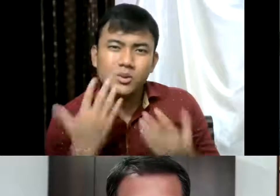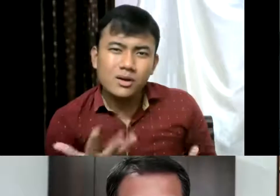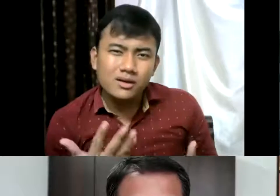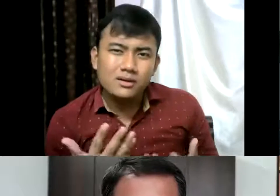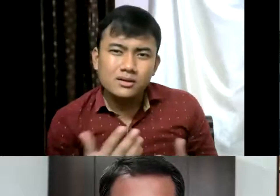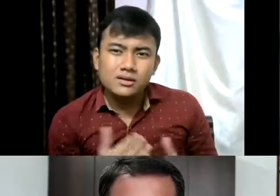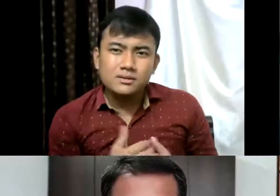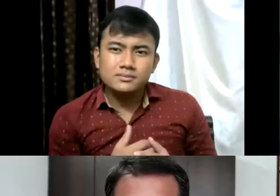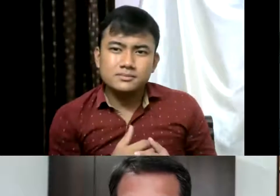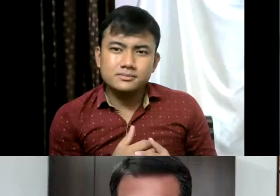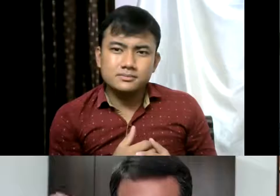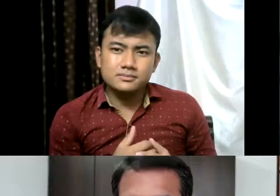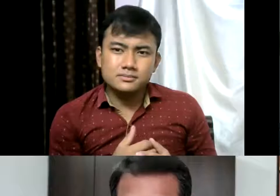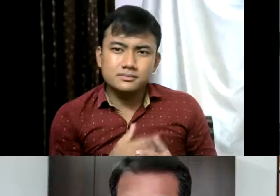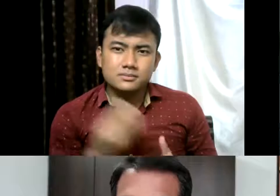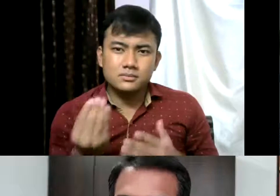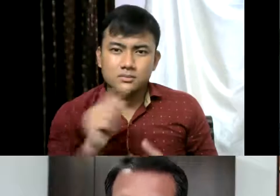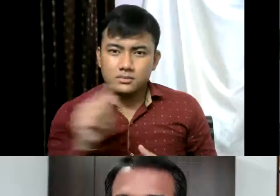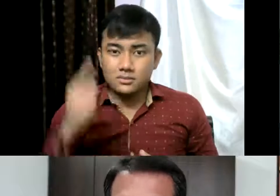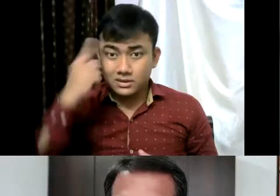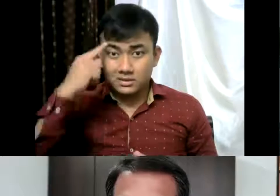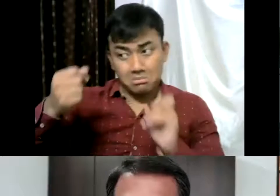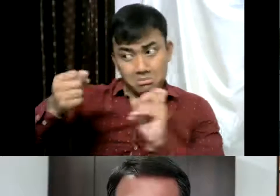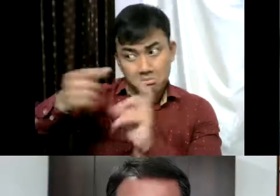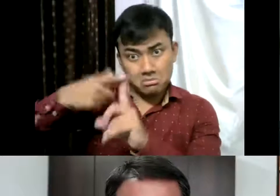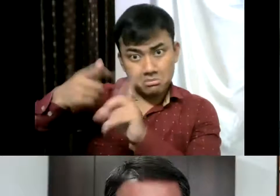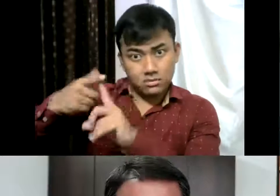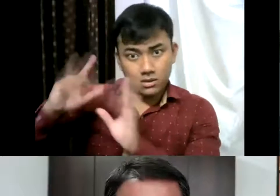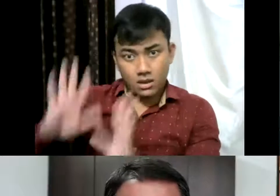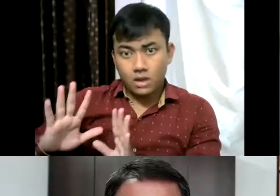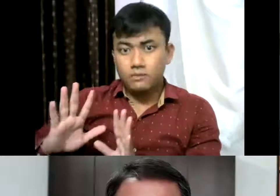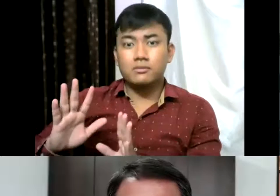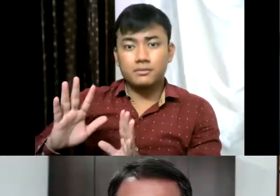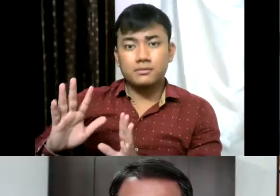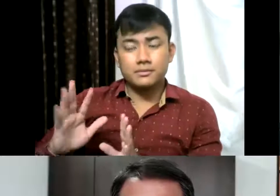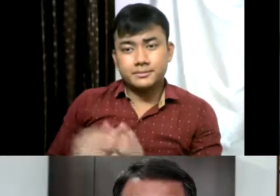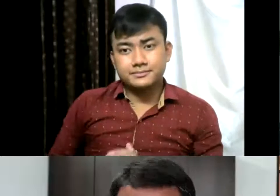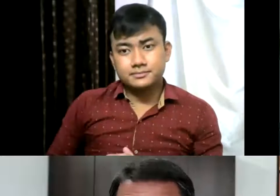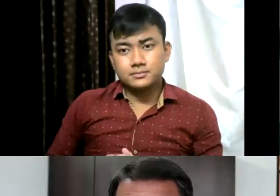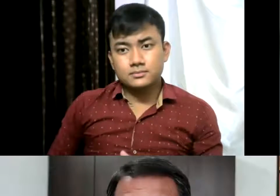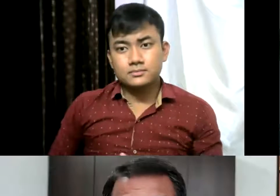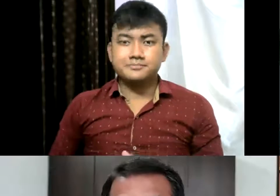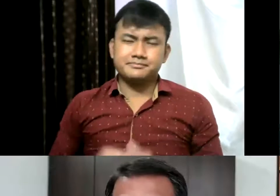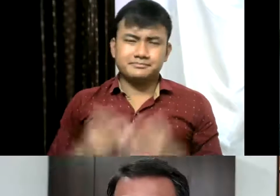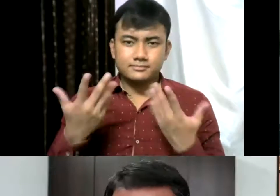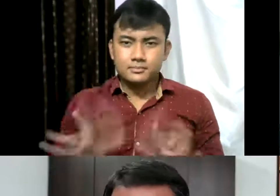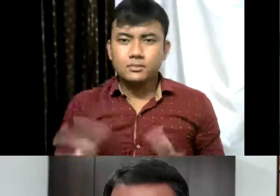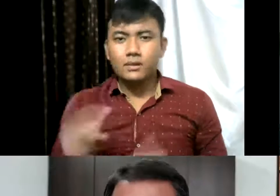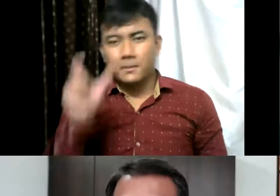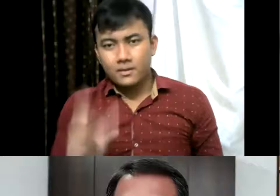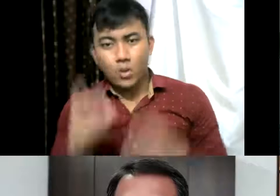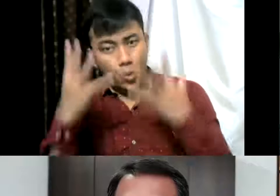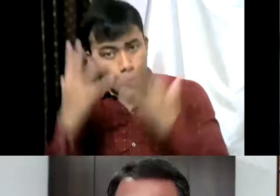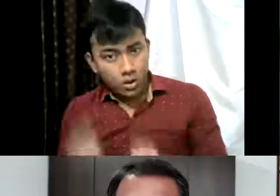have, ingrained the same patriarchal model and gender roles that whether or not a man wants